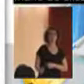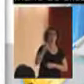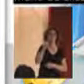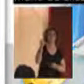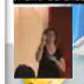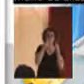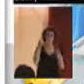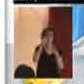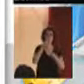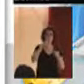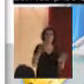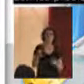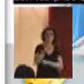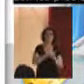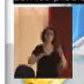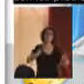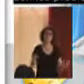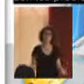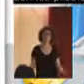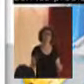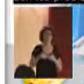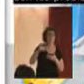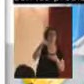system through a